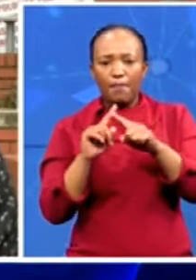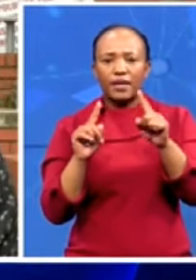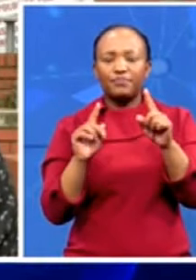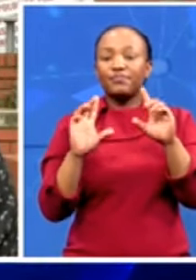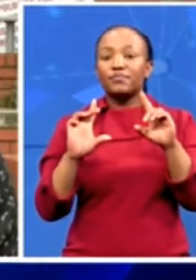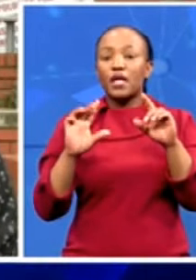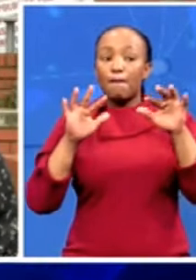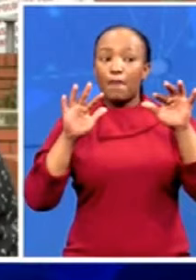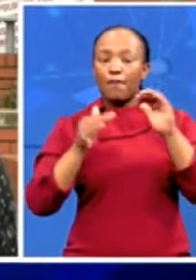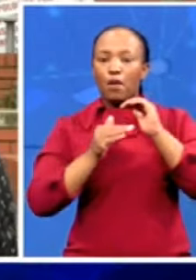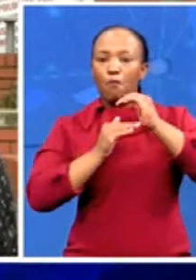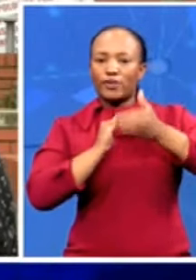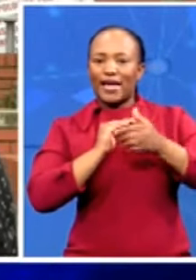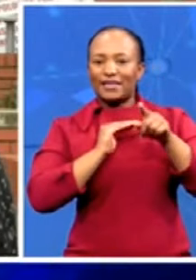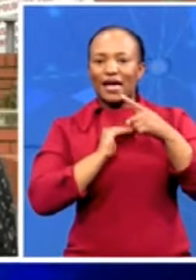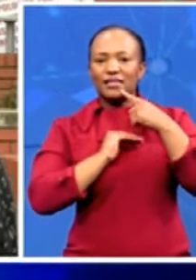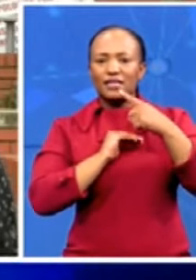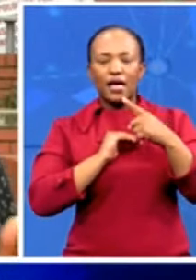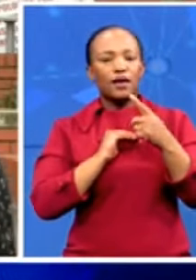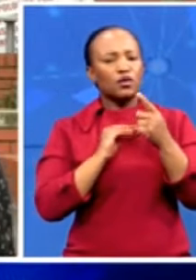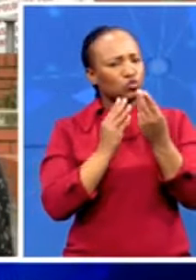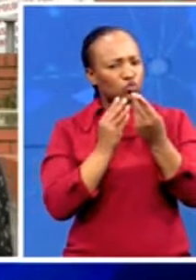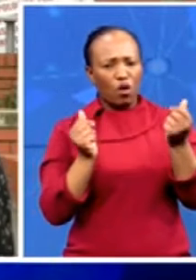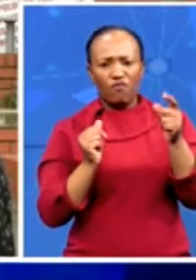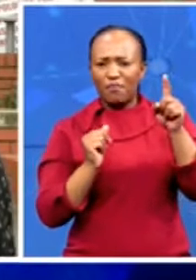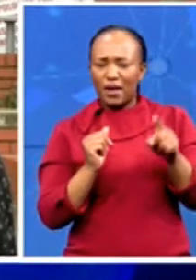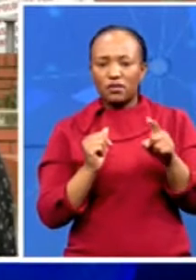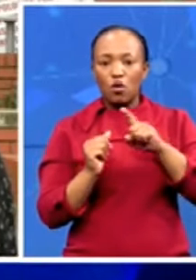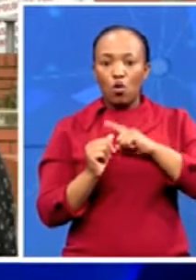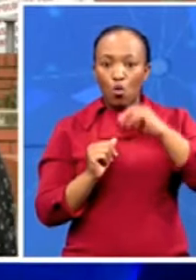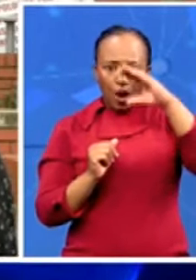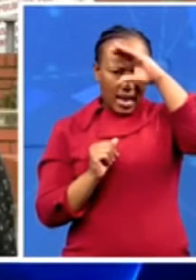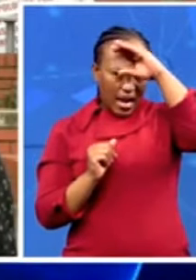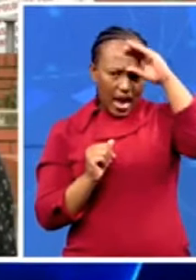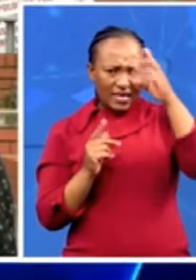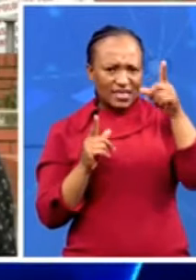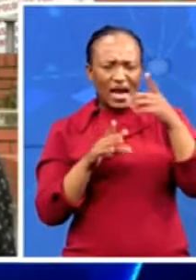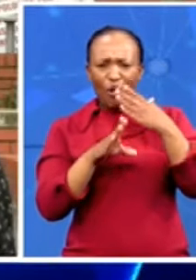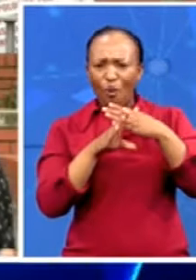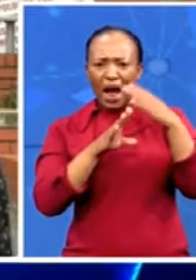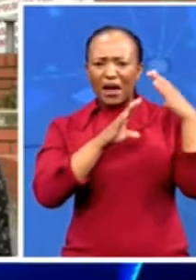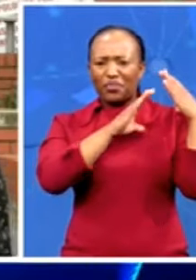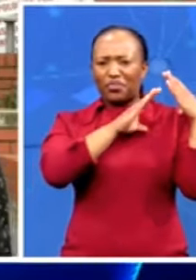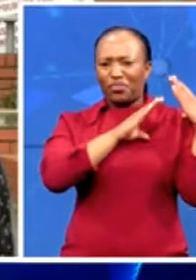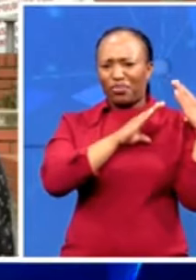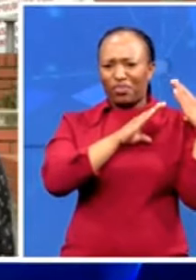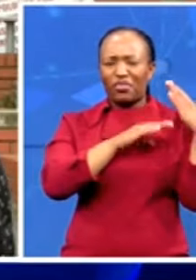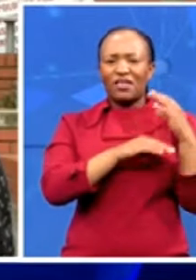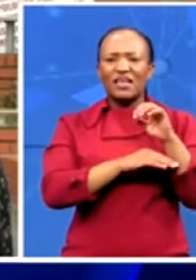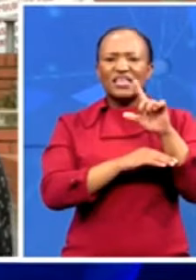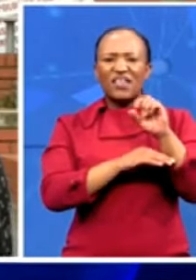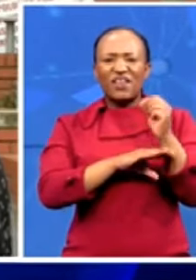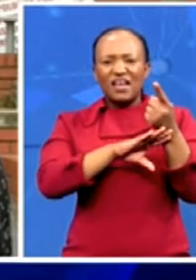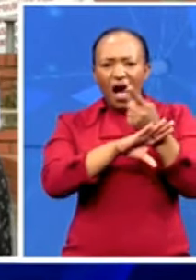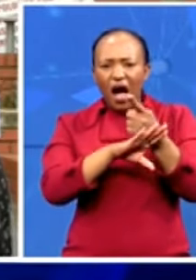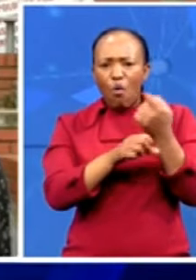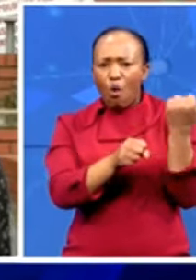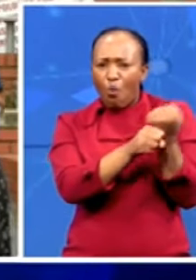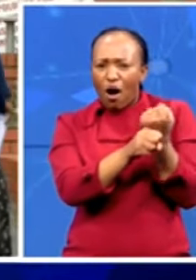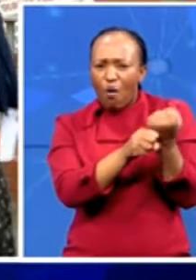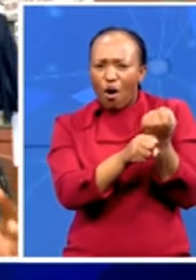There can't be like that. Nurses are being overworked. They're working over 70 hours sometimes without stopping. That they need